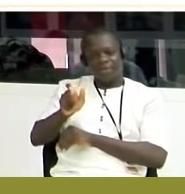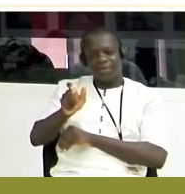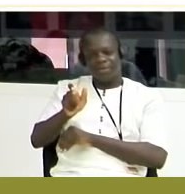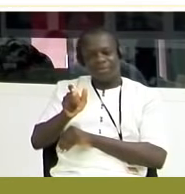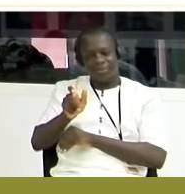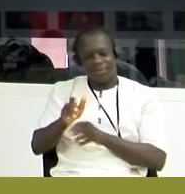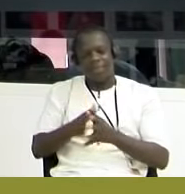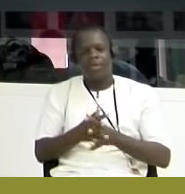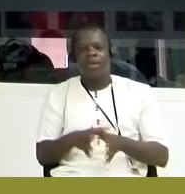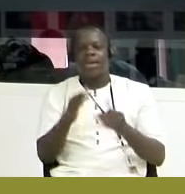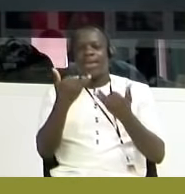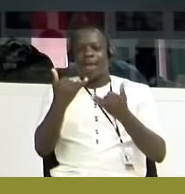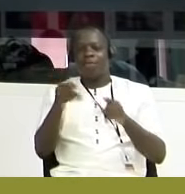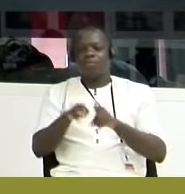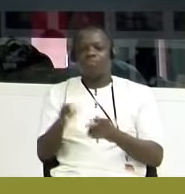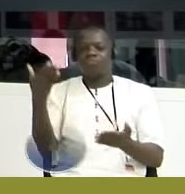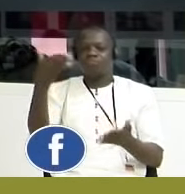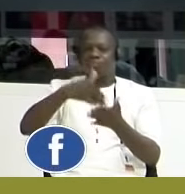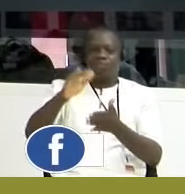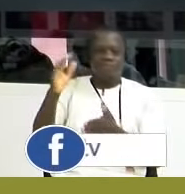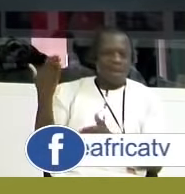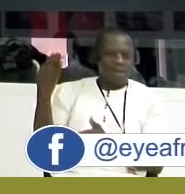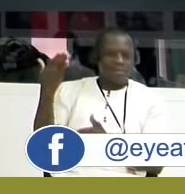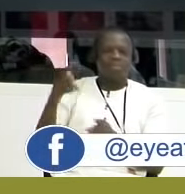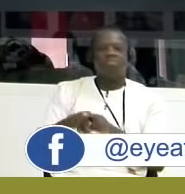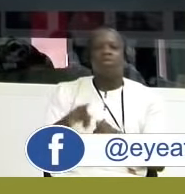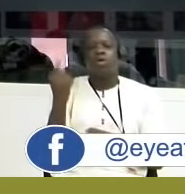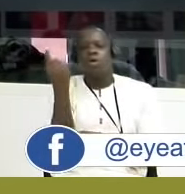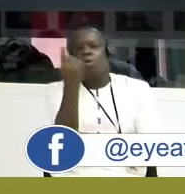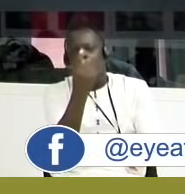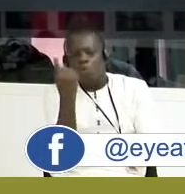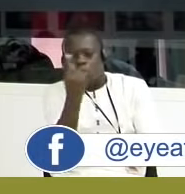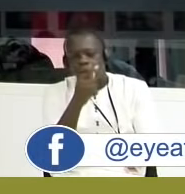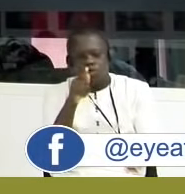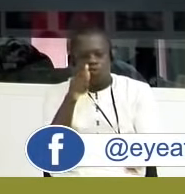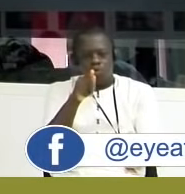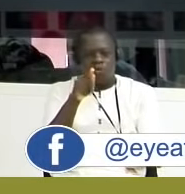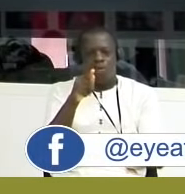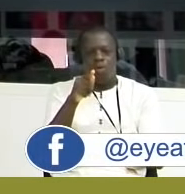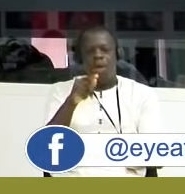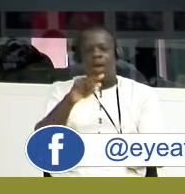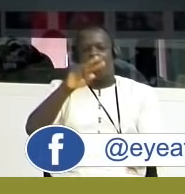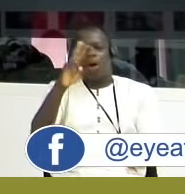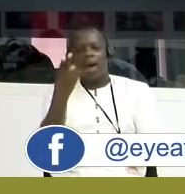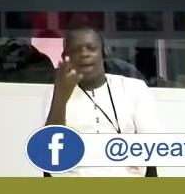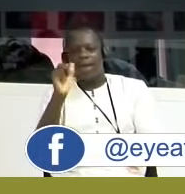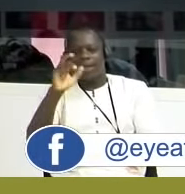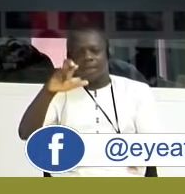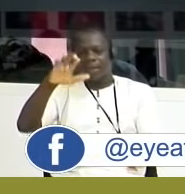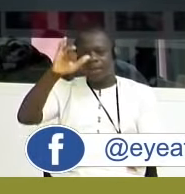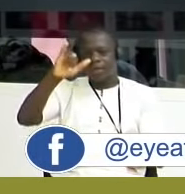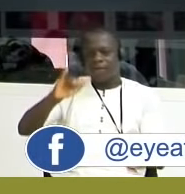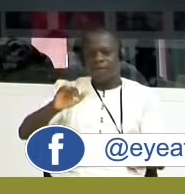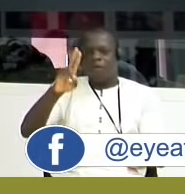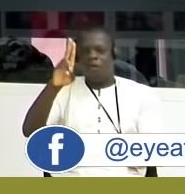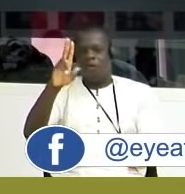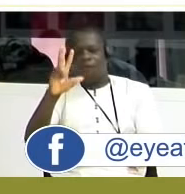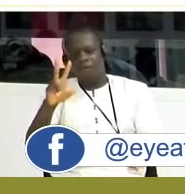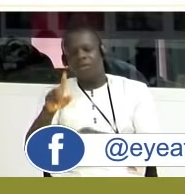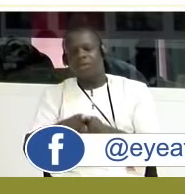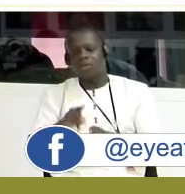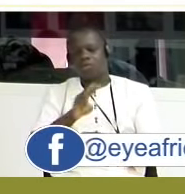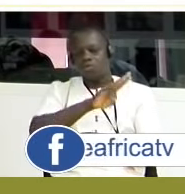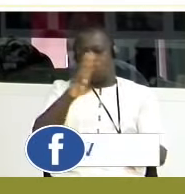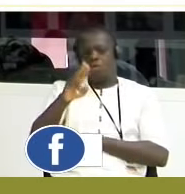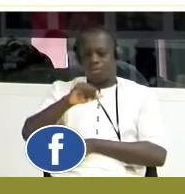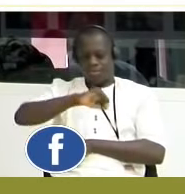And at this point, was it only you and Harry Valentine? No, it was myself,